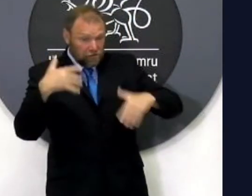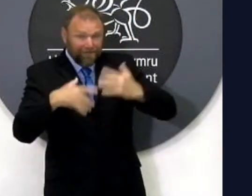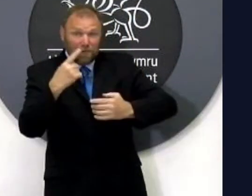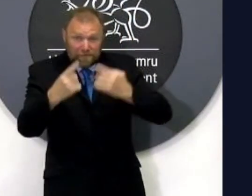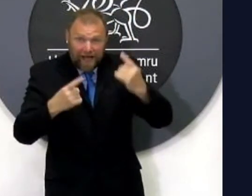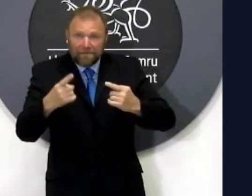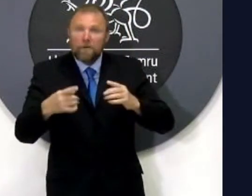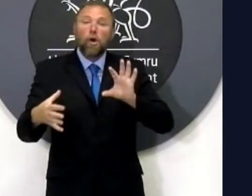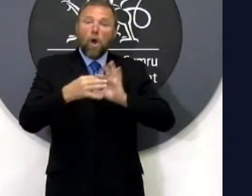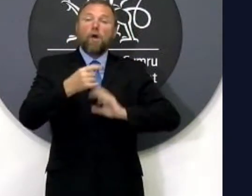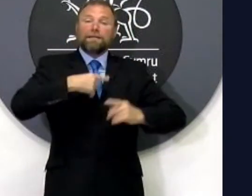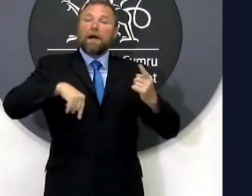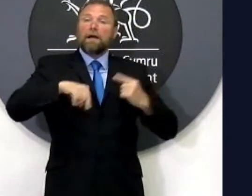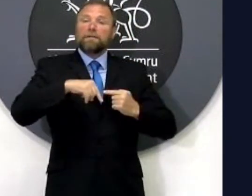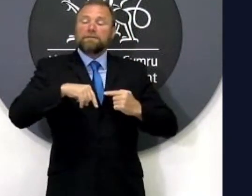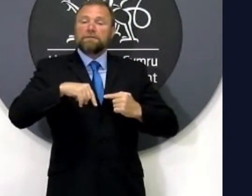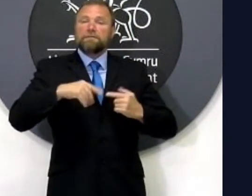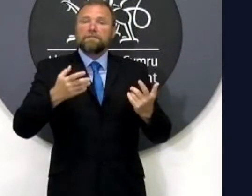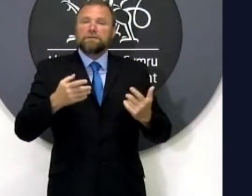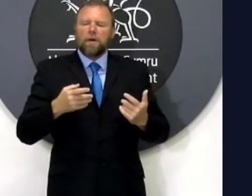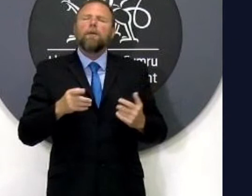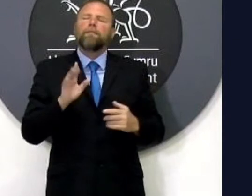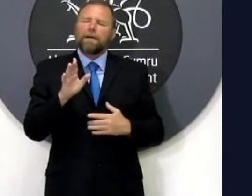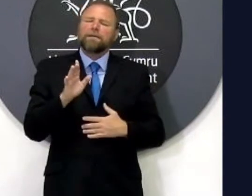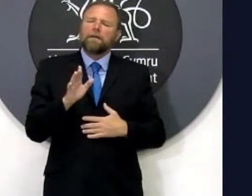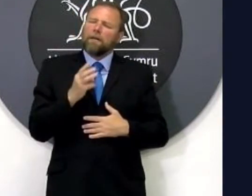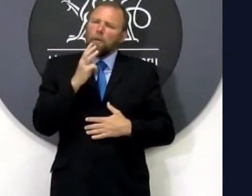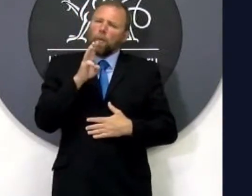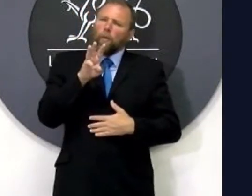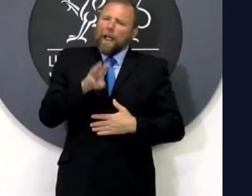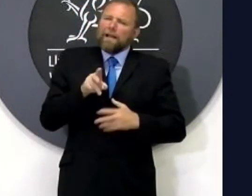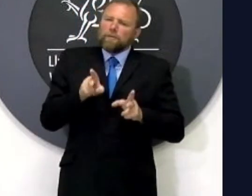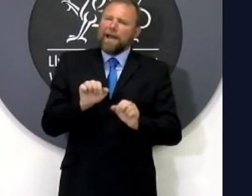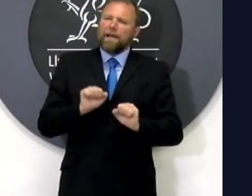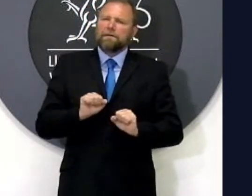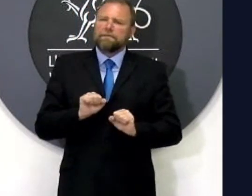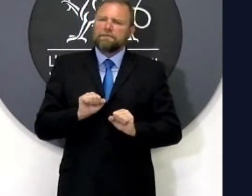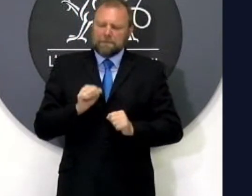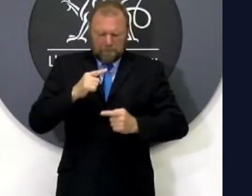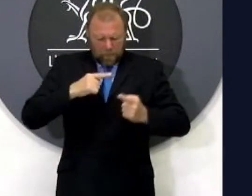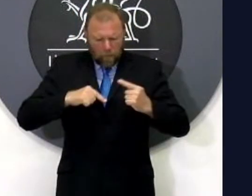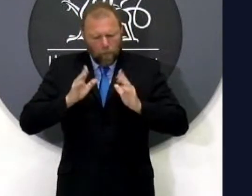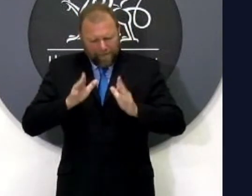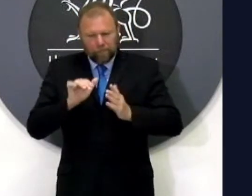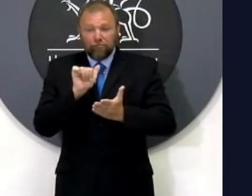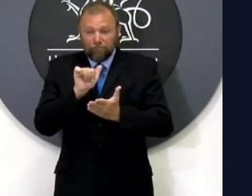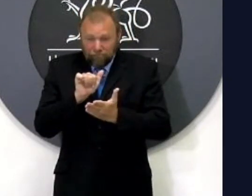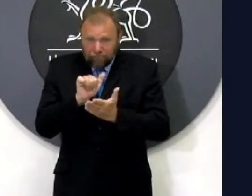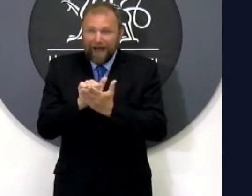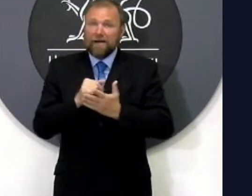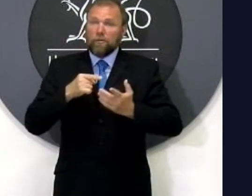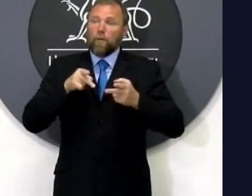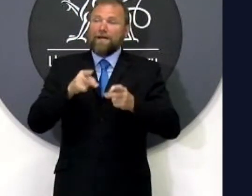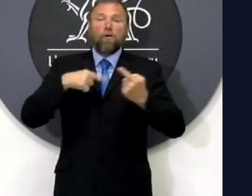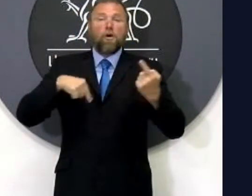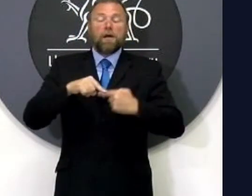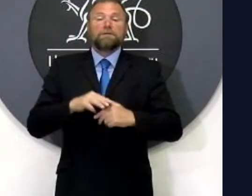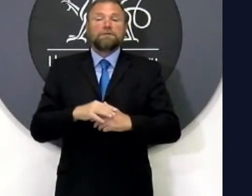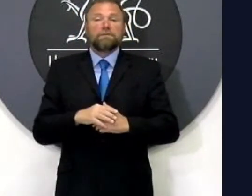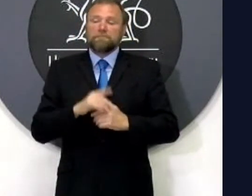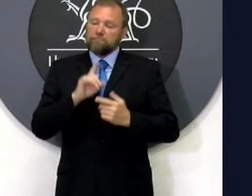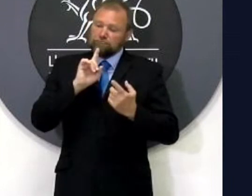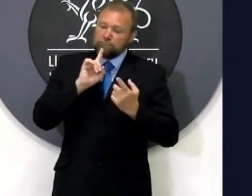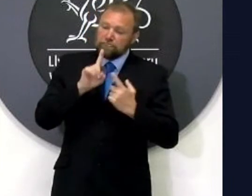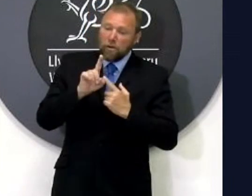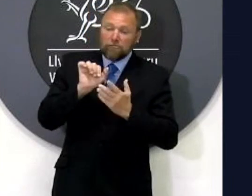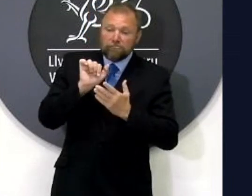will be doing things in the Welsh way. We'll be doing things in a way that is right for us, responding to local